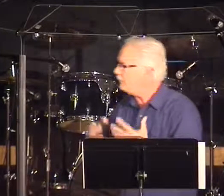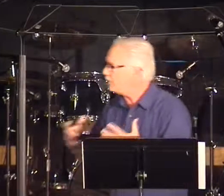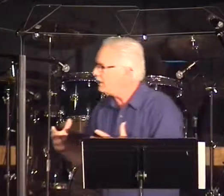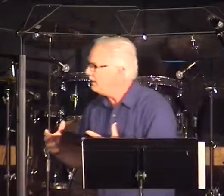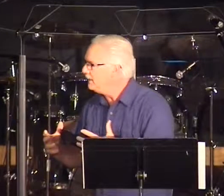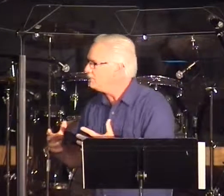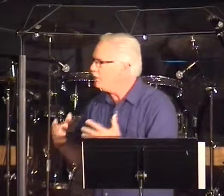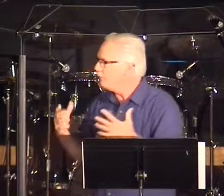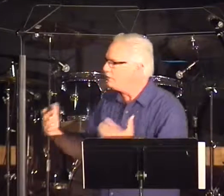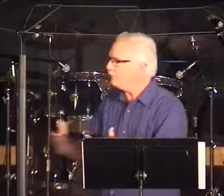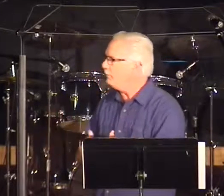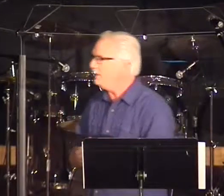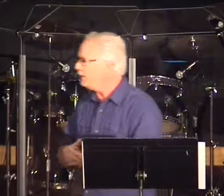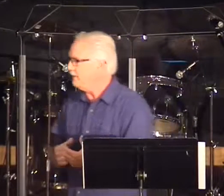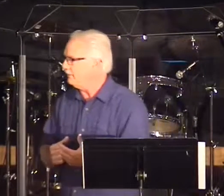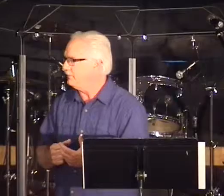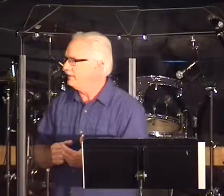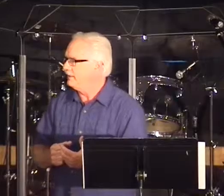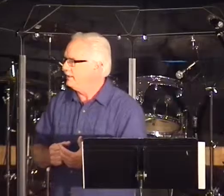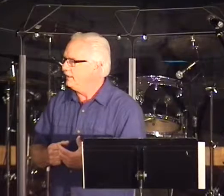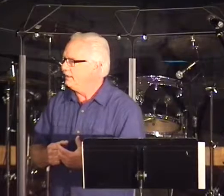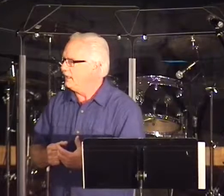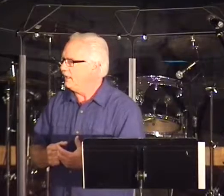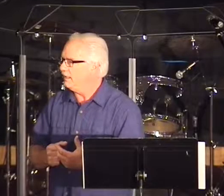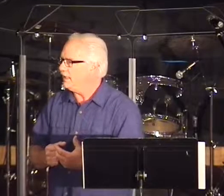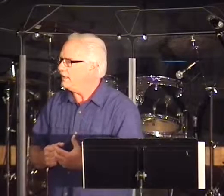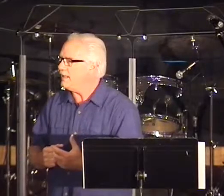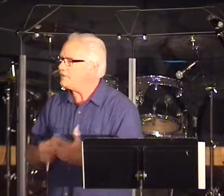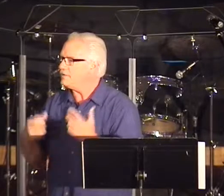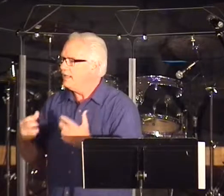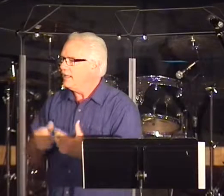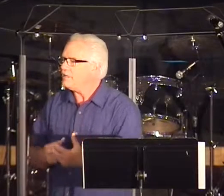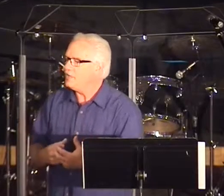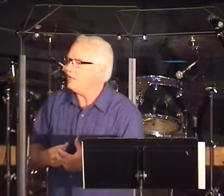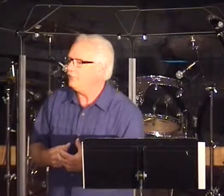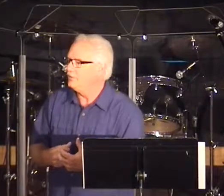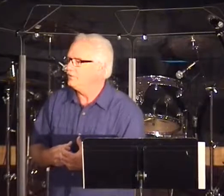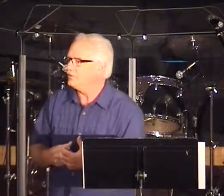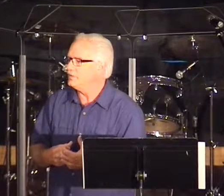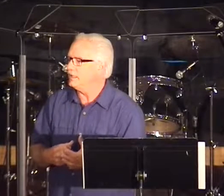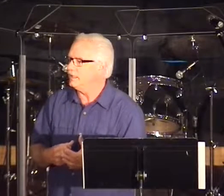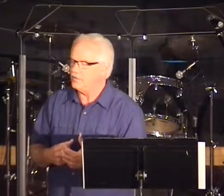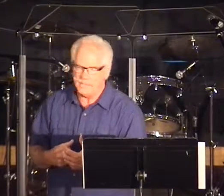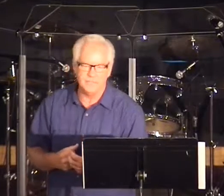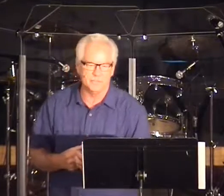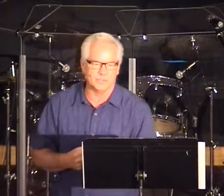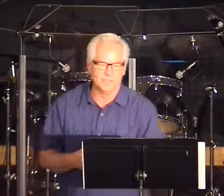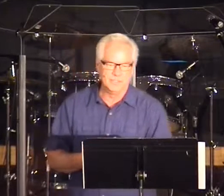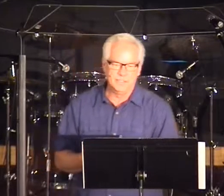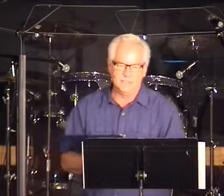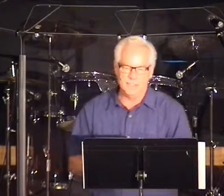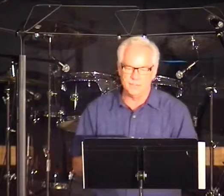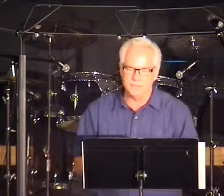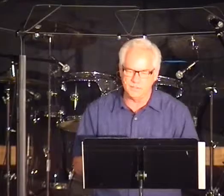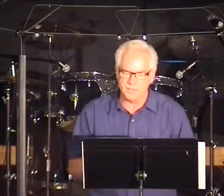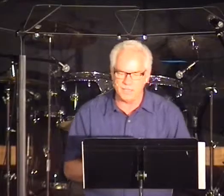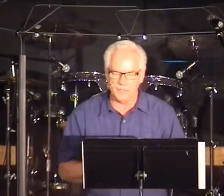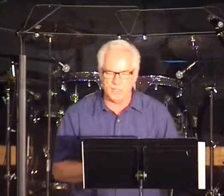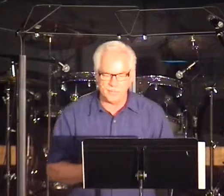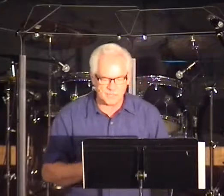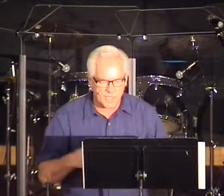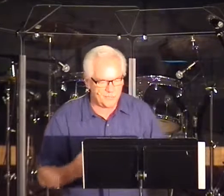died, I felt like there was no reason for me to live. And that's tough when you're just a teenager, and to